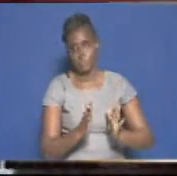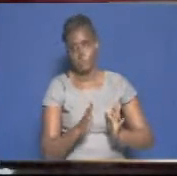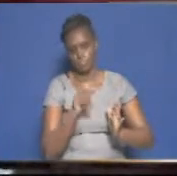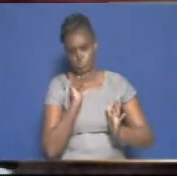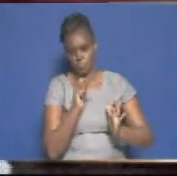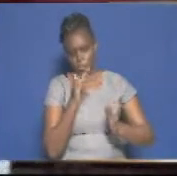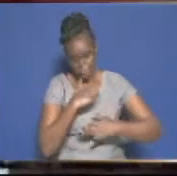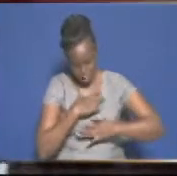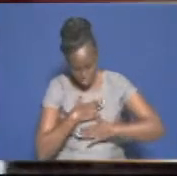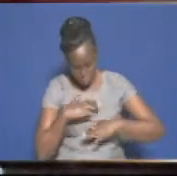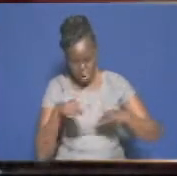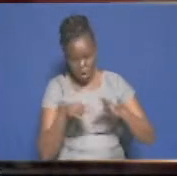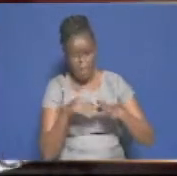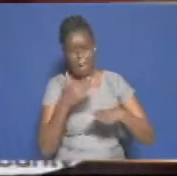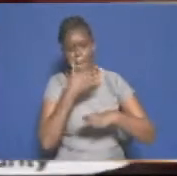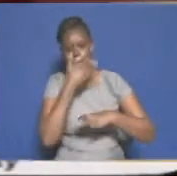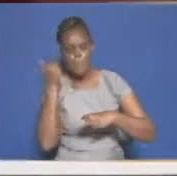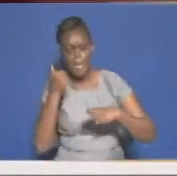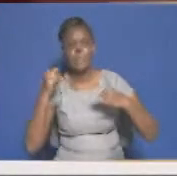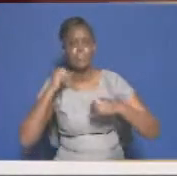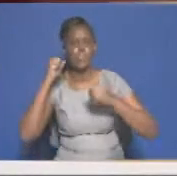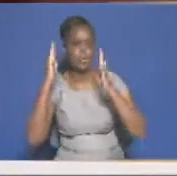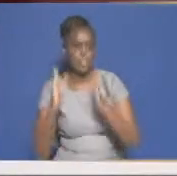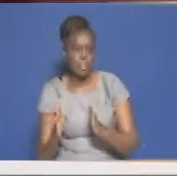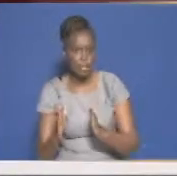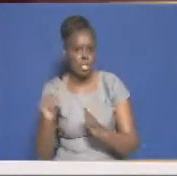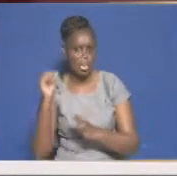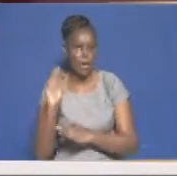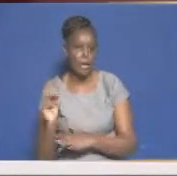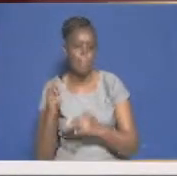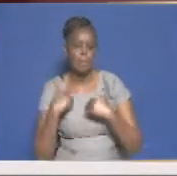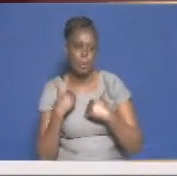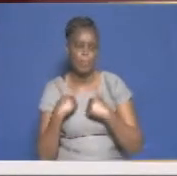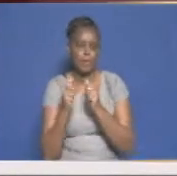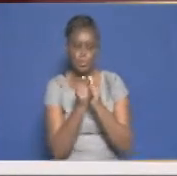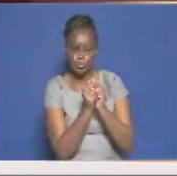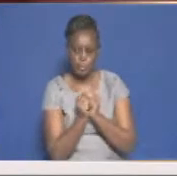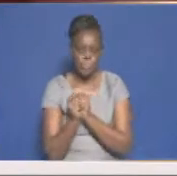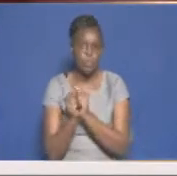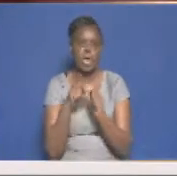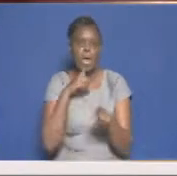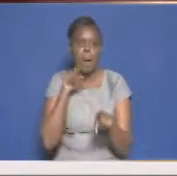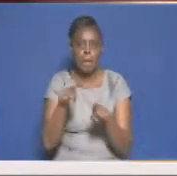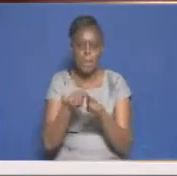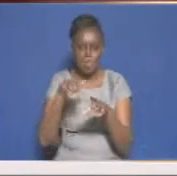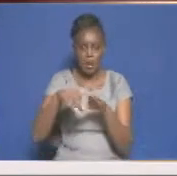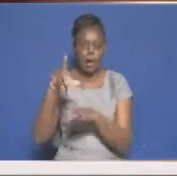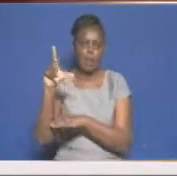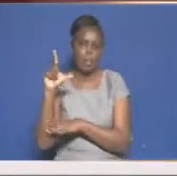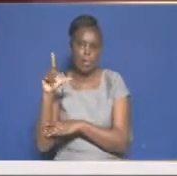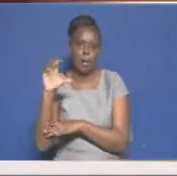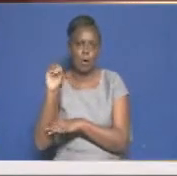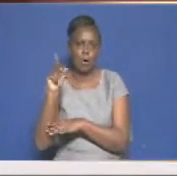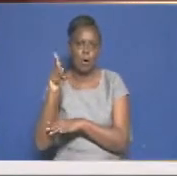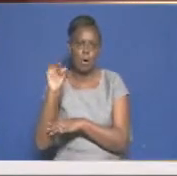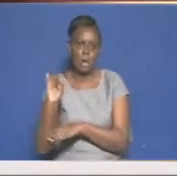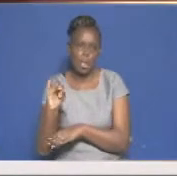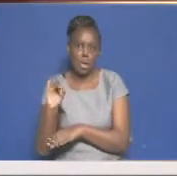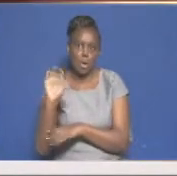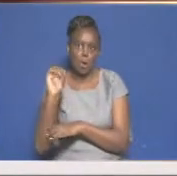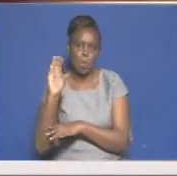best politicians that Game people have produced, alongside my late brother-in-law, Oki Ooko